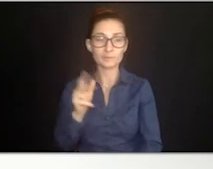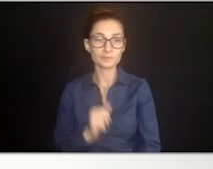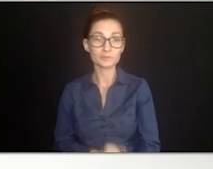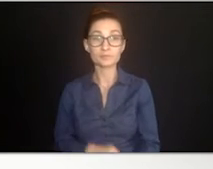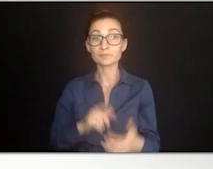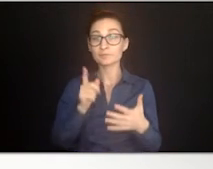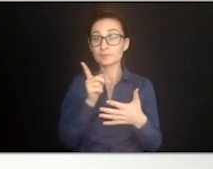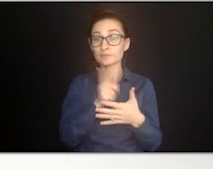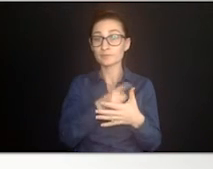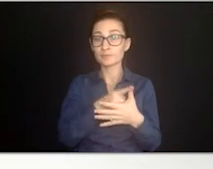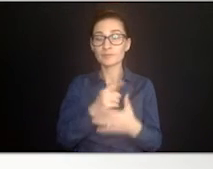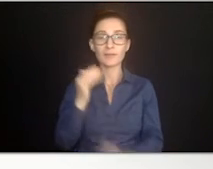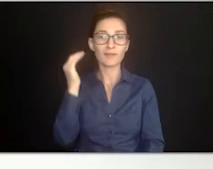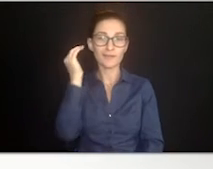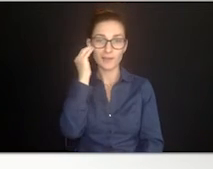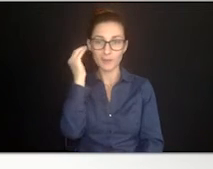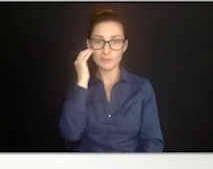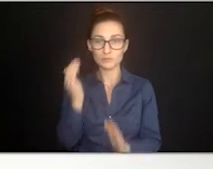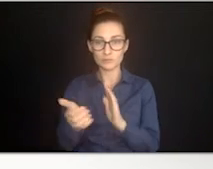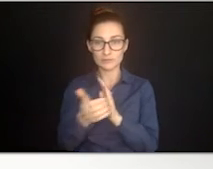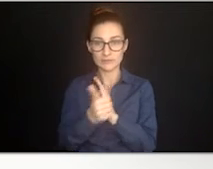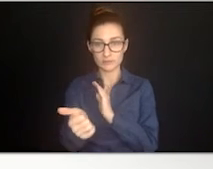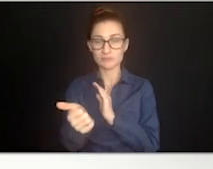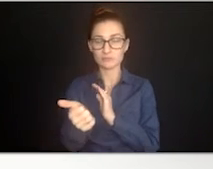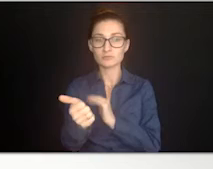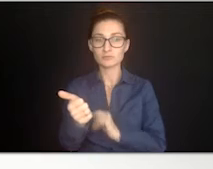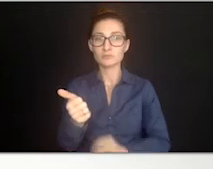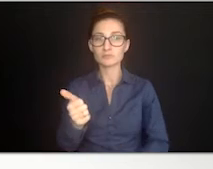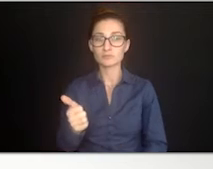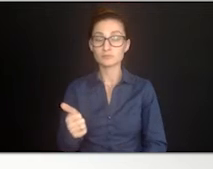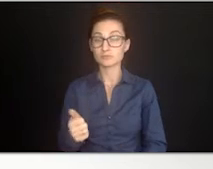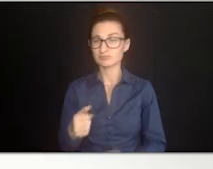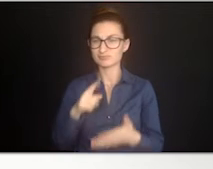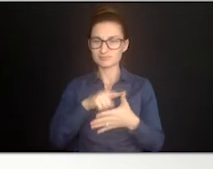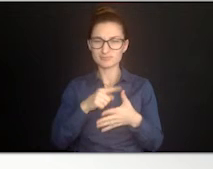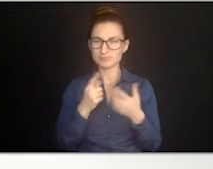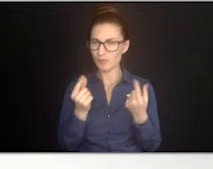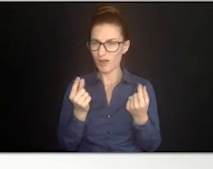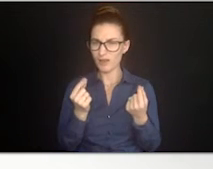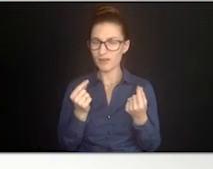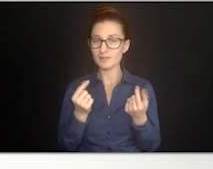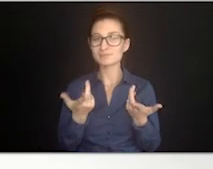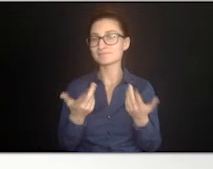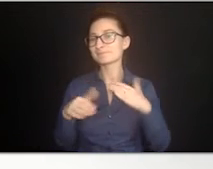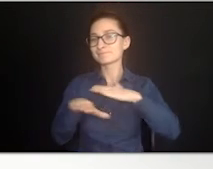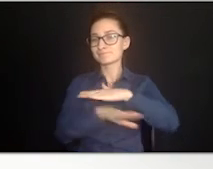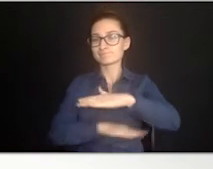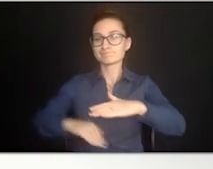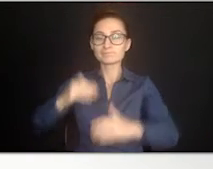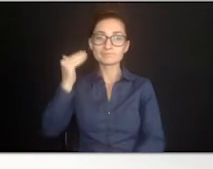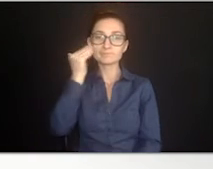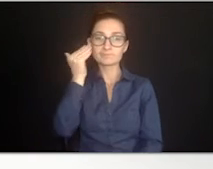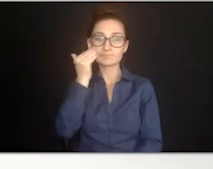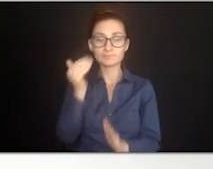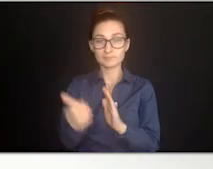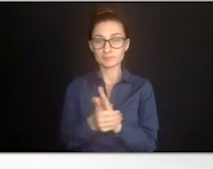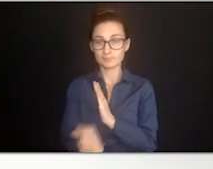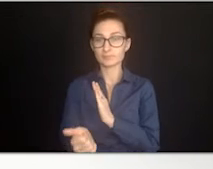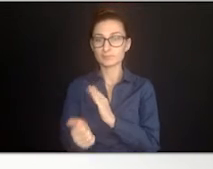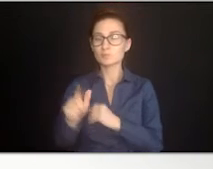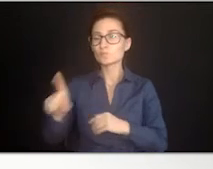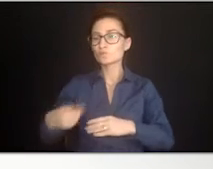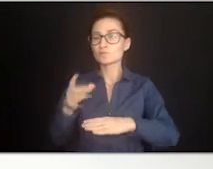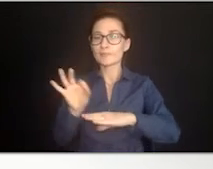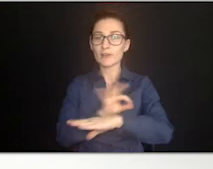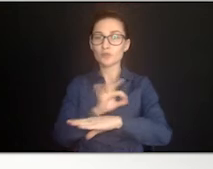is compensatory skills. And what are compensatory skills? Those are the basic competencies that are required to function